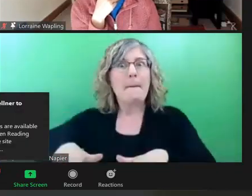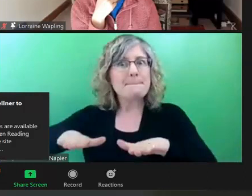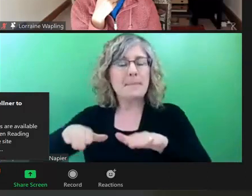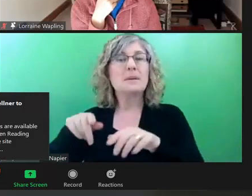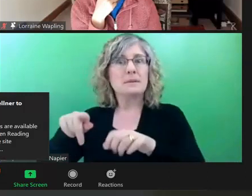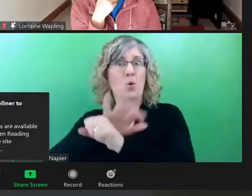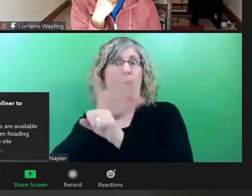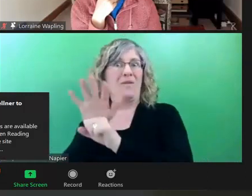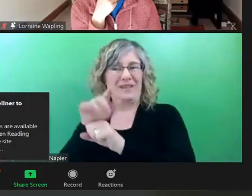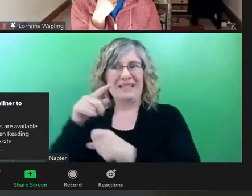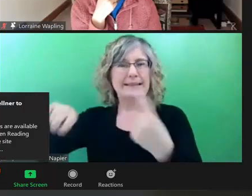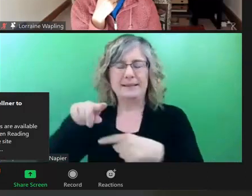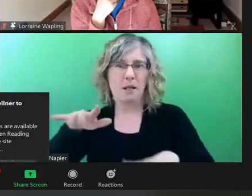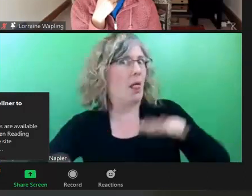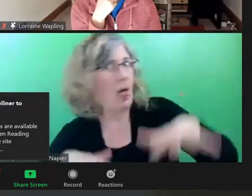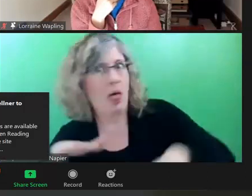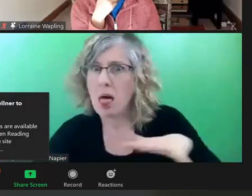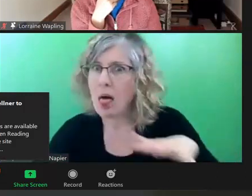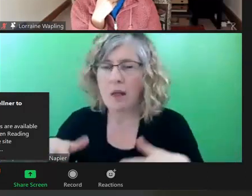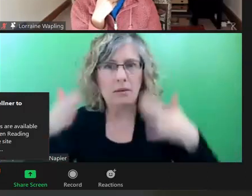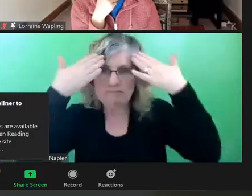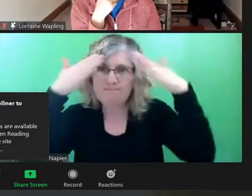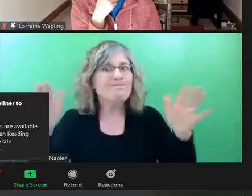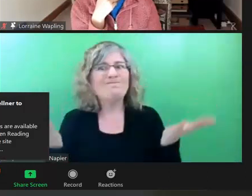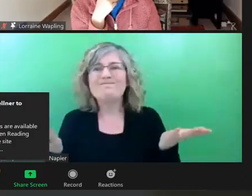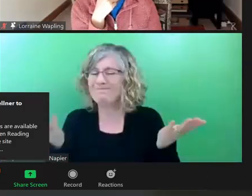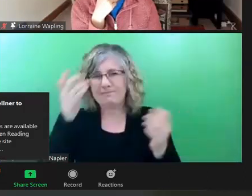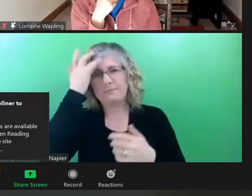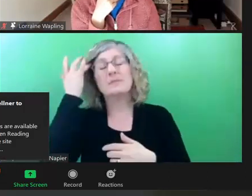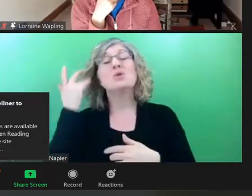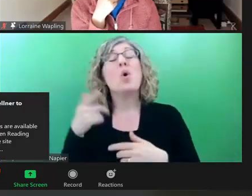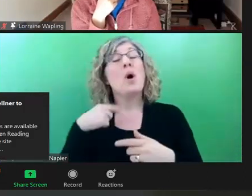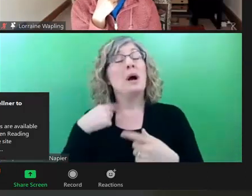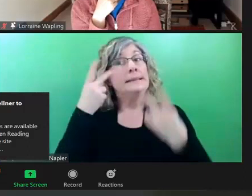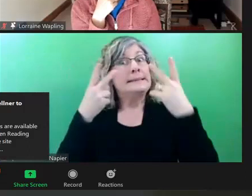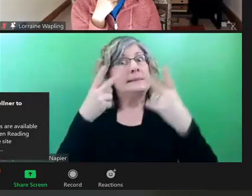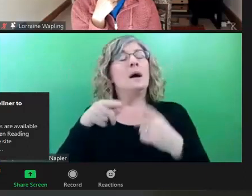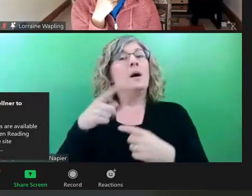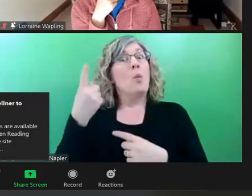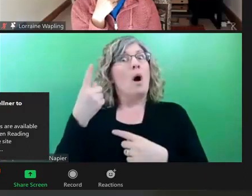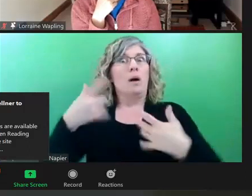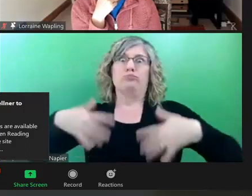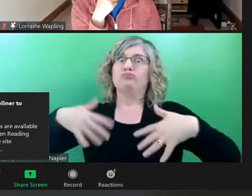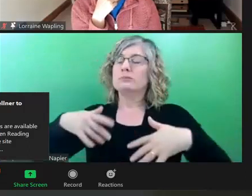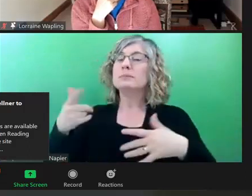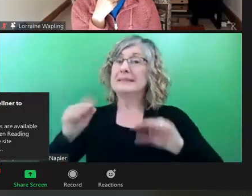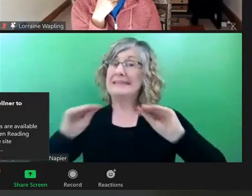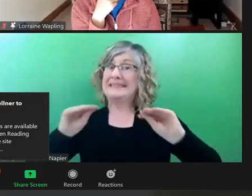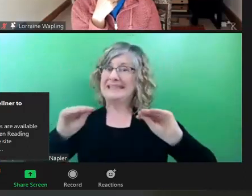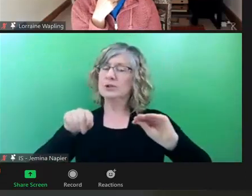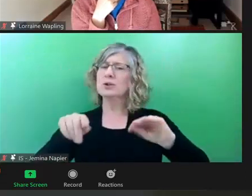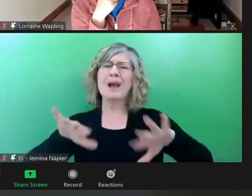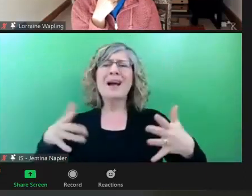radio and television, which meant that the